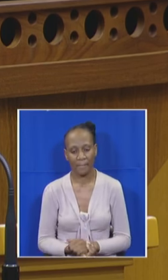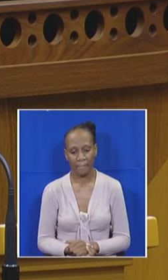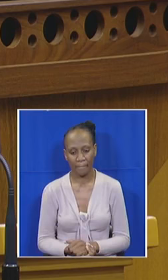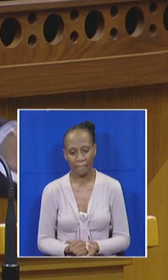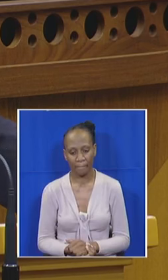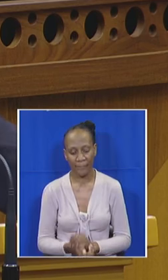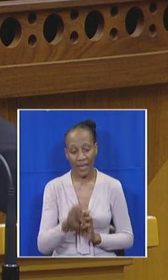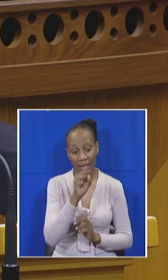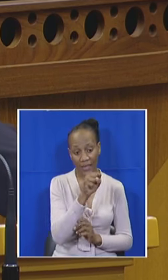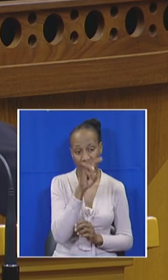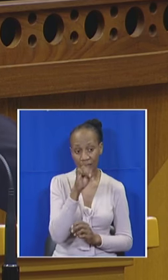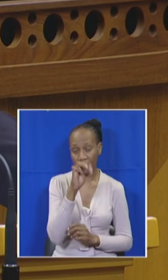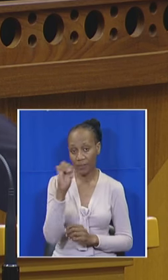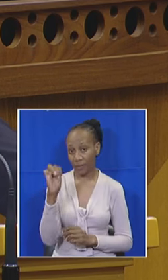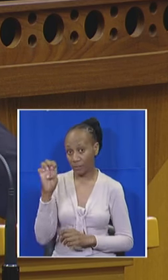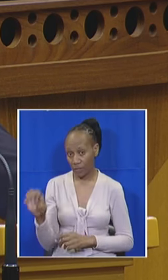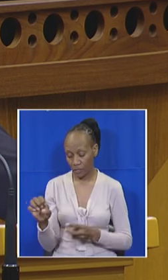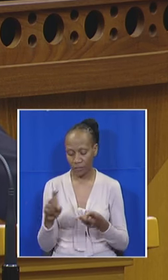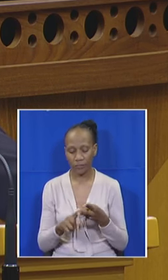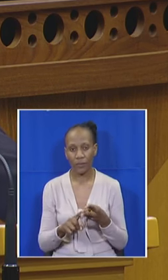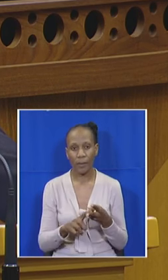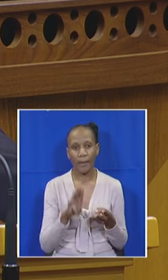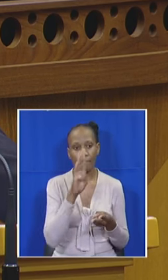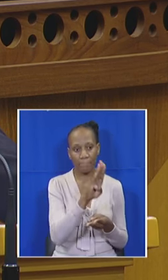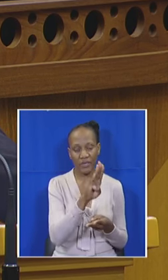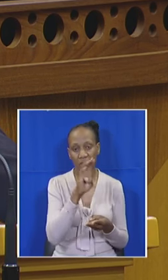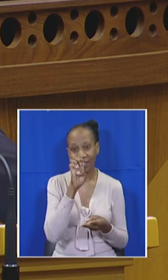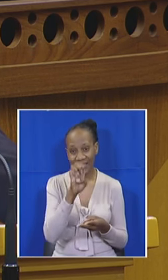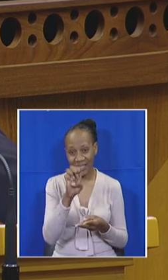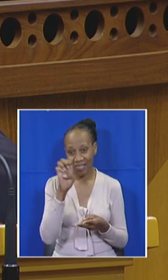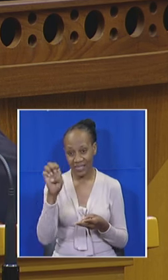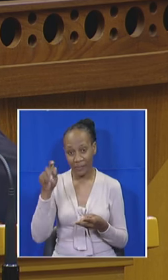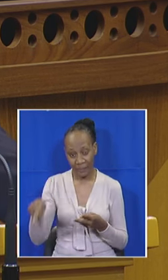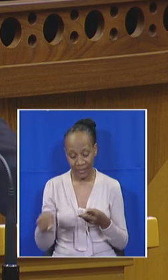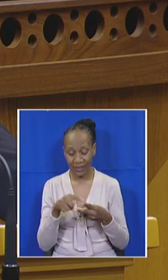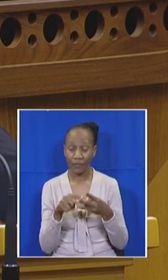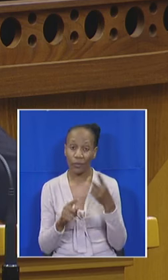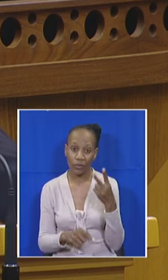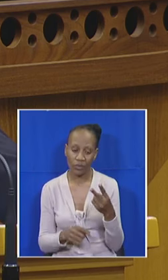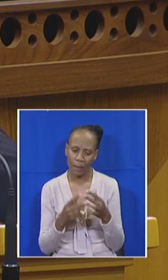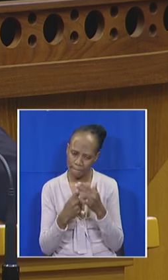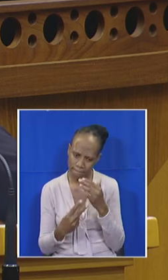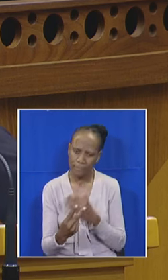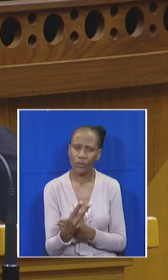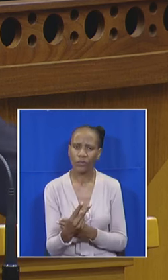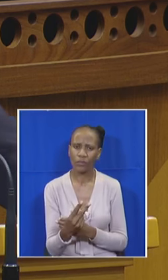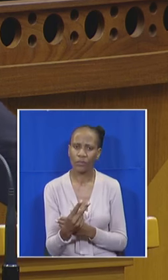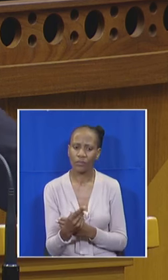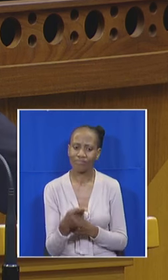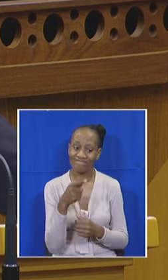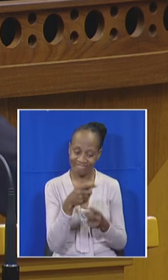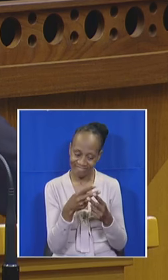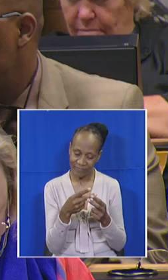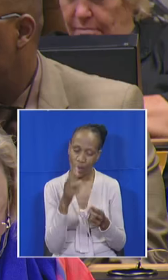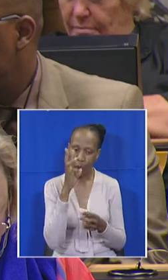Our SMME and Black economic empowerment policies will also prioritize